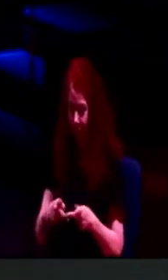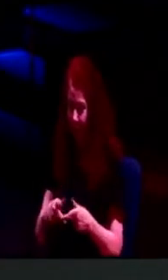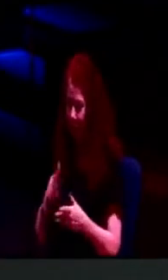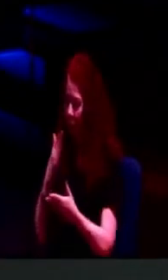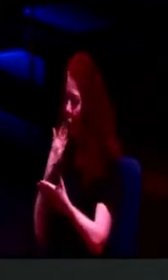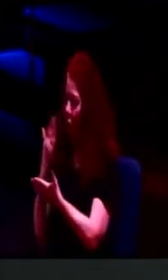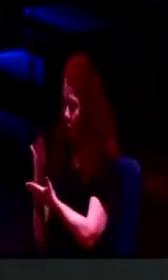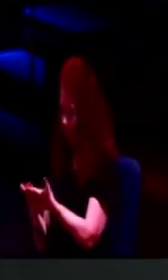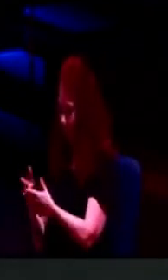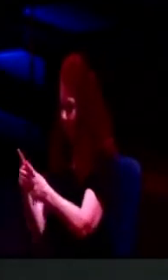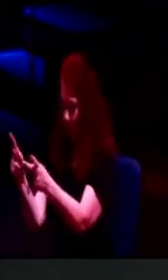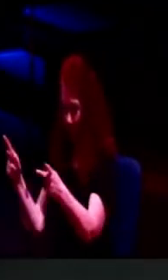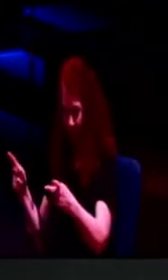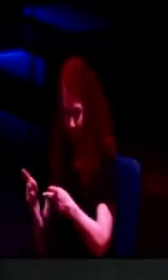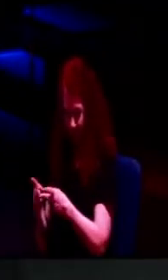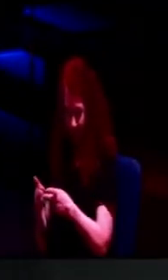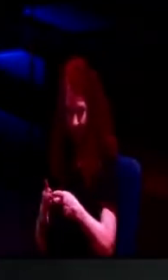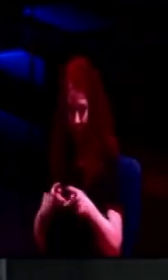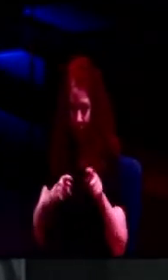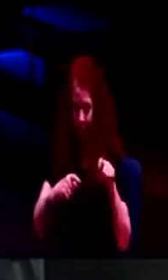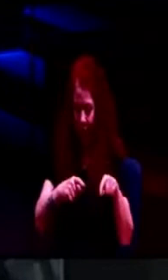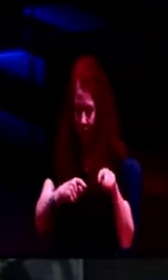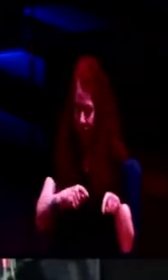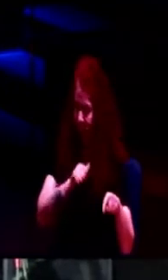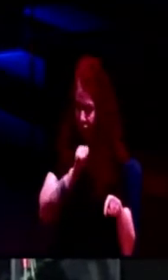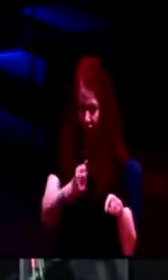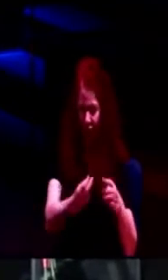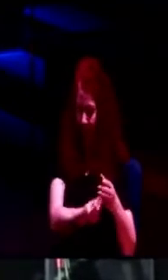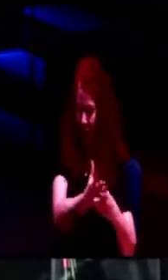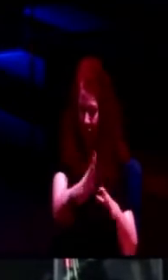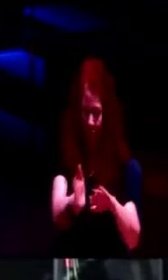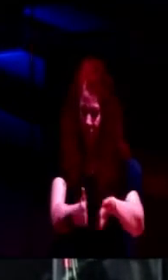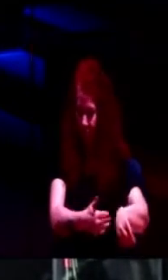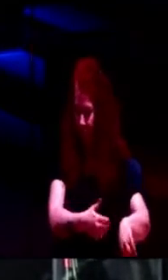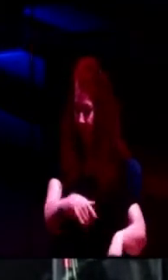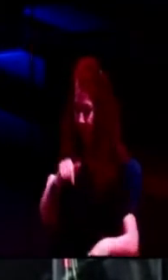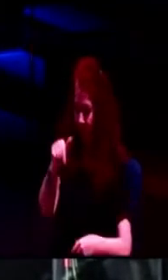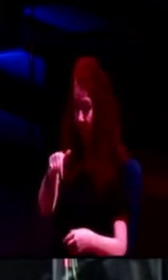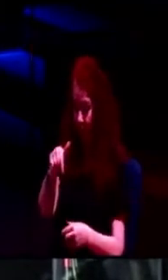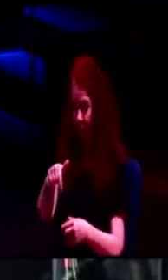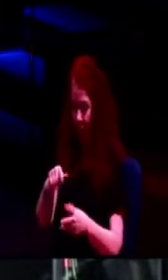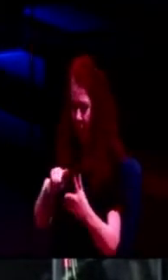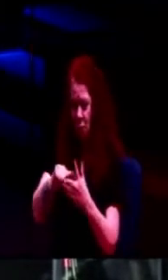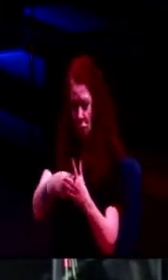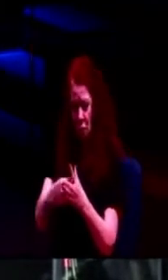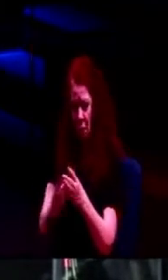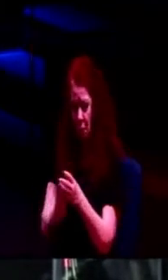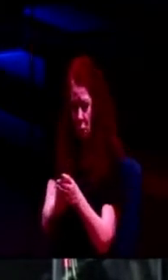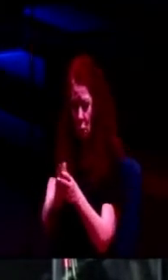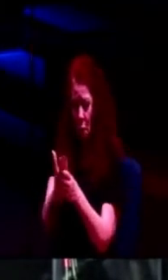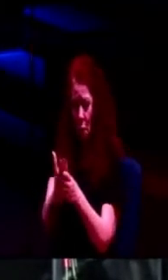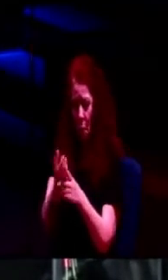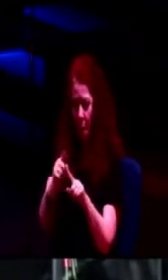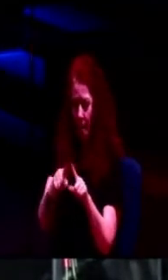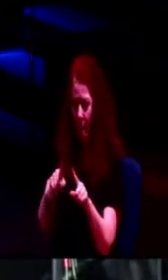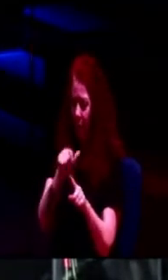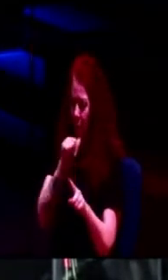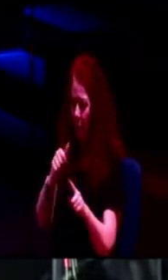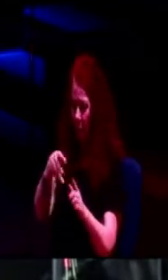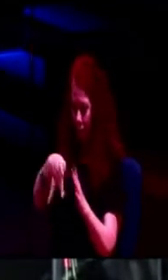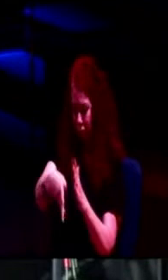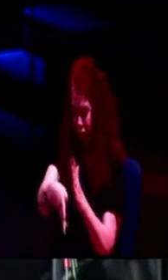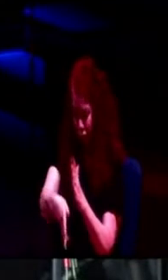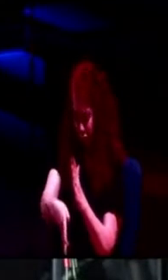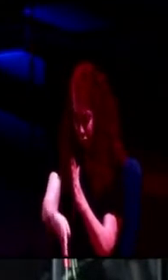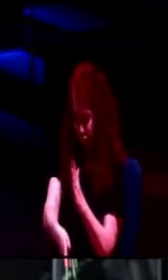of the kingdom that not everyone will receive the gospel. Not everybody's going to go, oh yeah, that makes sense to me, and I believe Jesus is who he said he